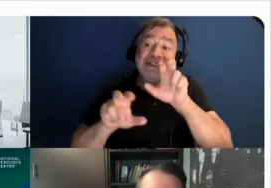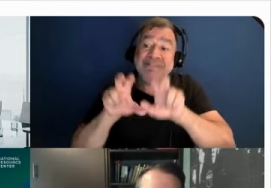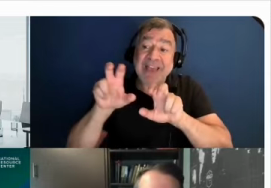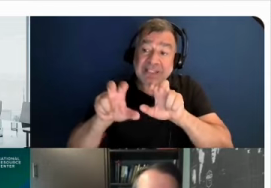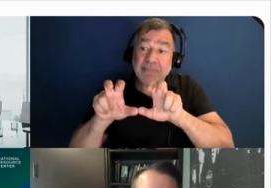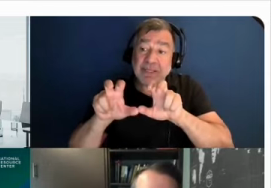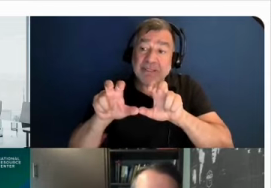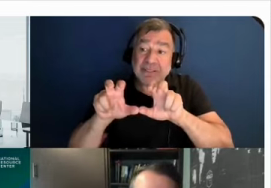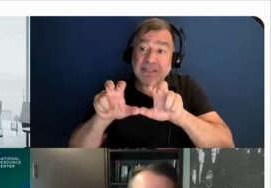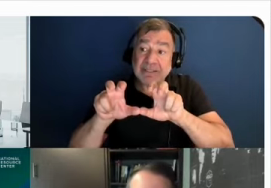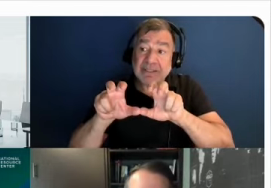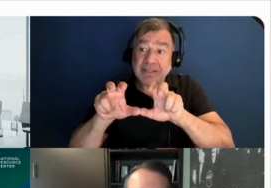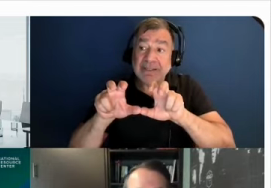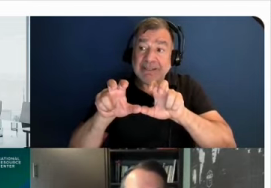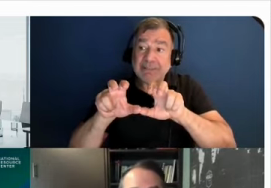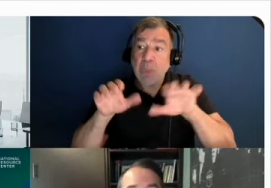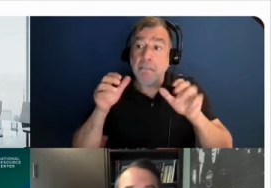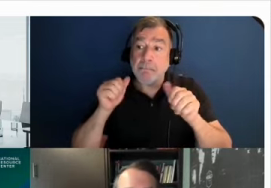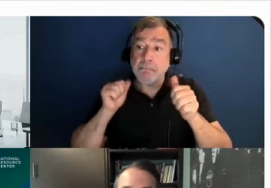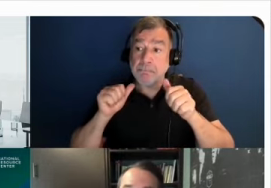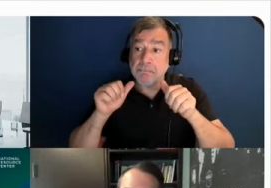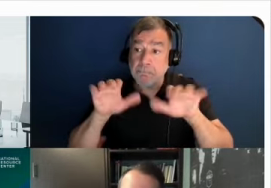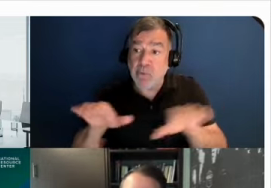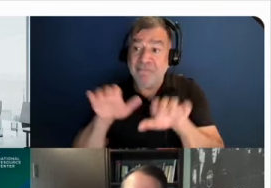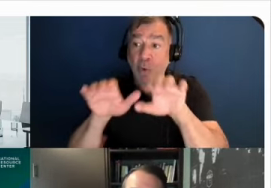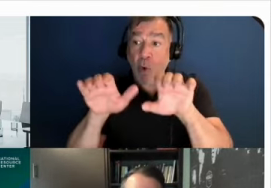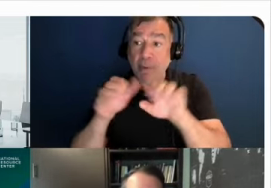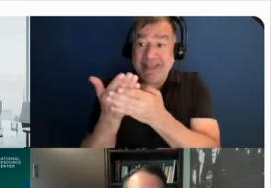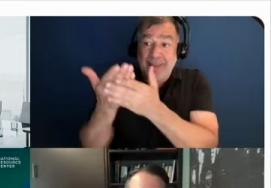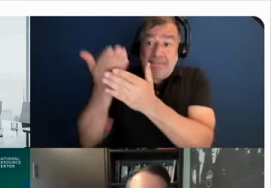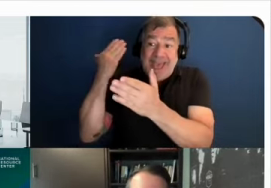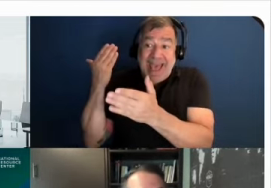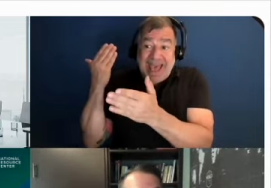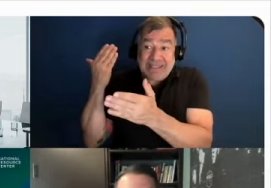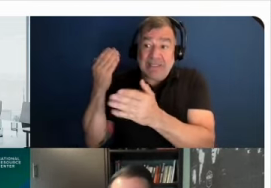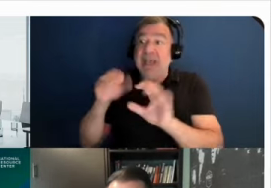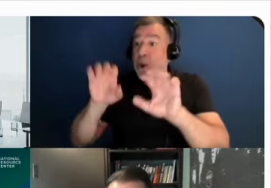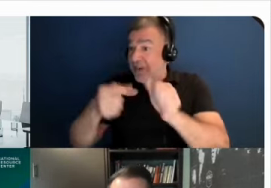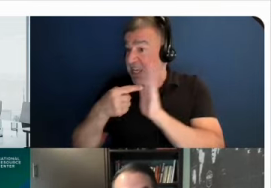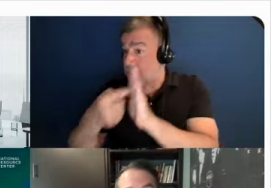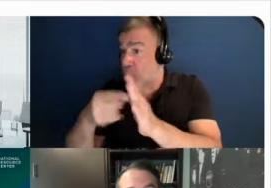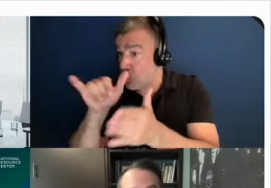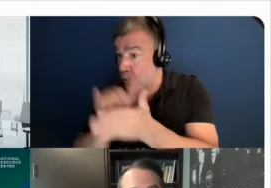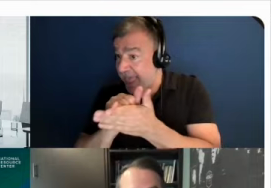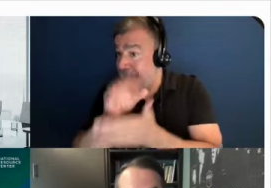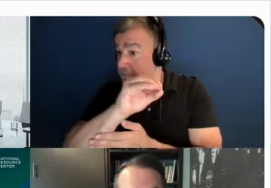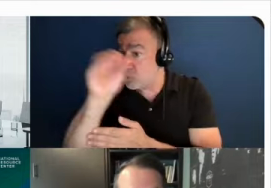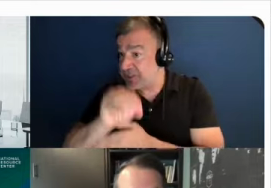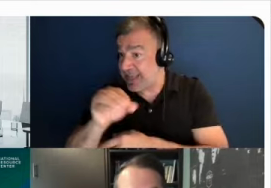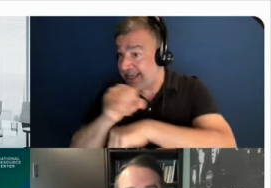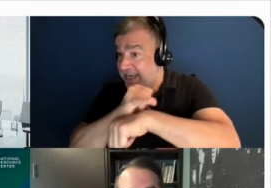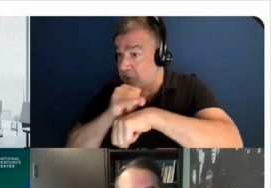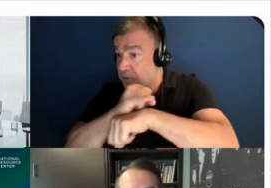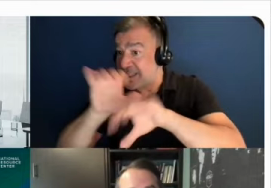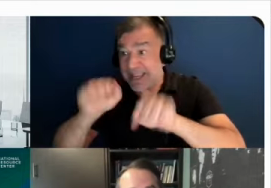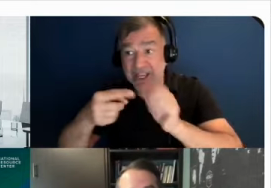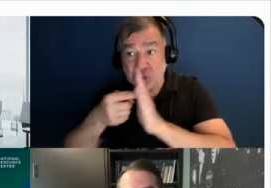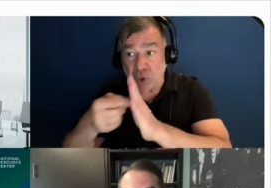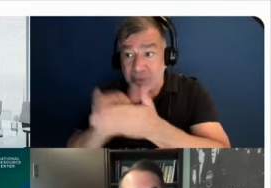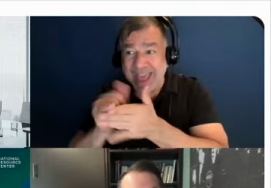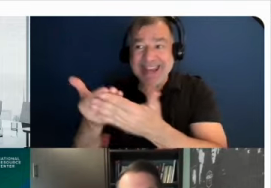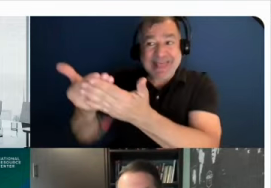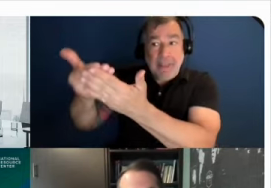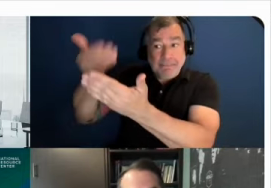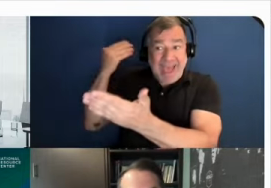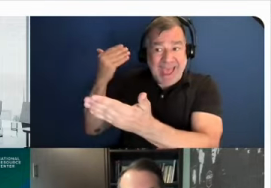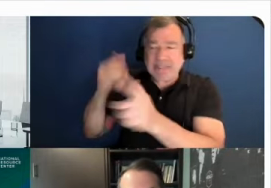that that's how they will perform in the future. So really, you're going to have to do a little bit of research, maybe talk to some trusted individuals, and